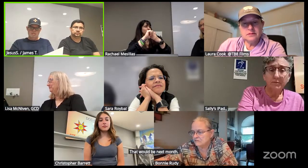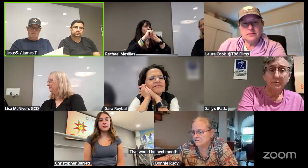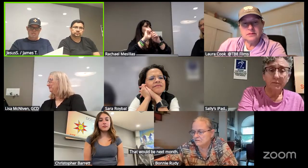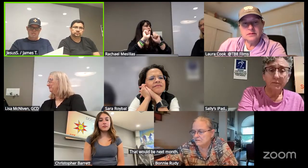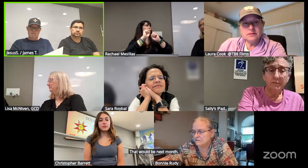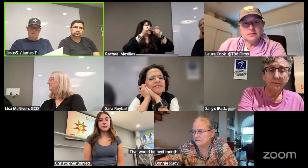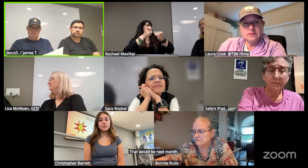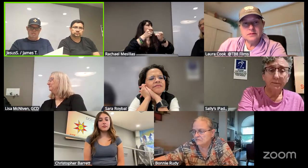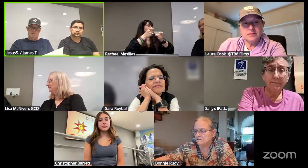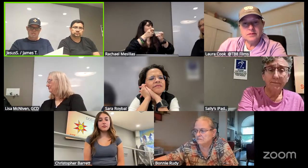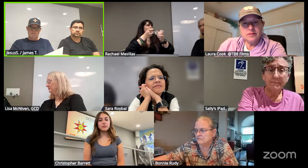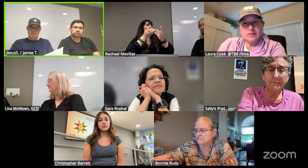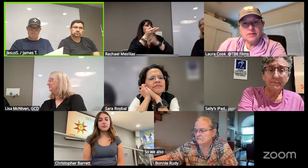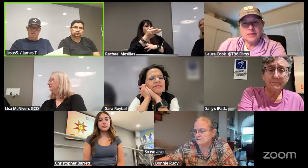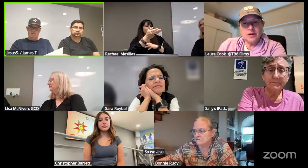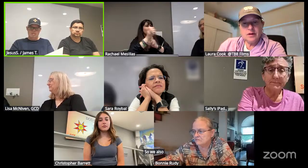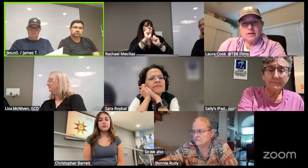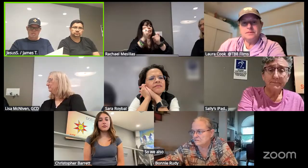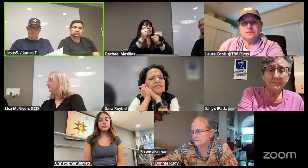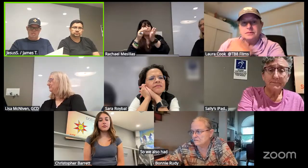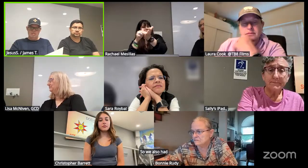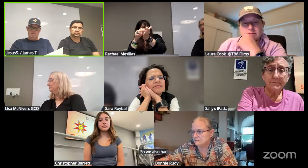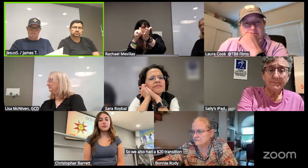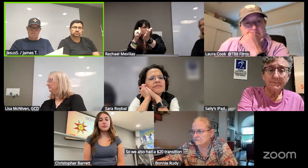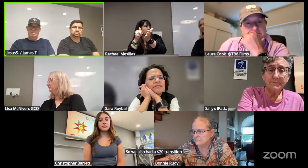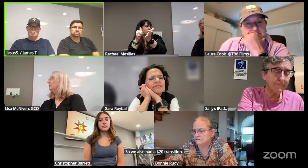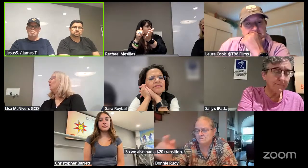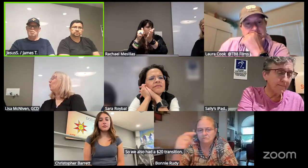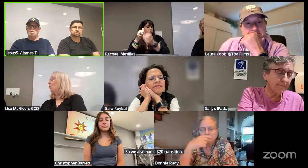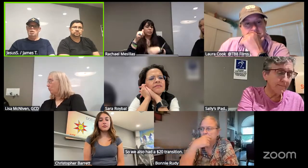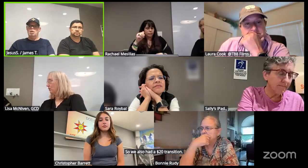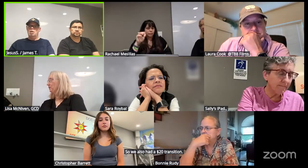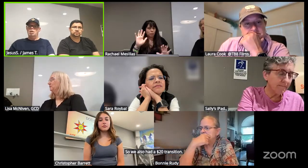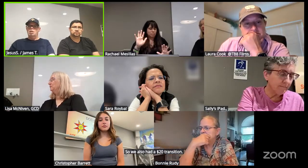So we also had a $20 donation through